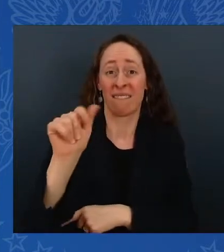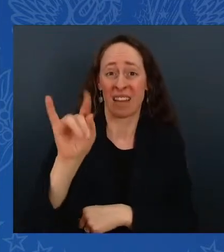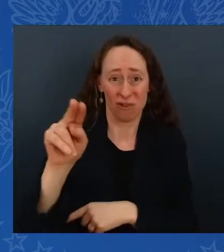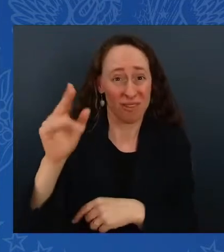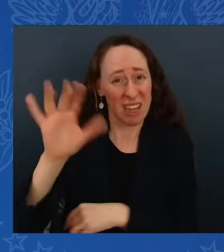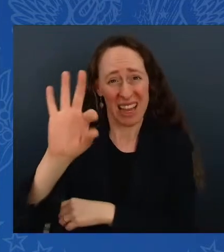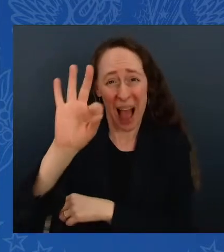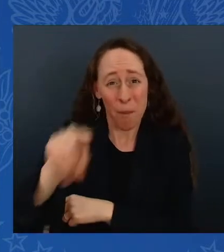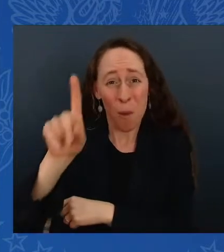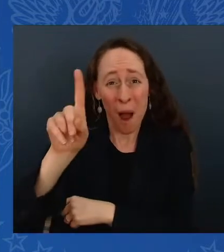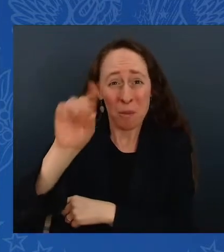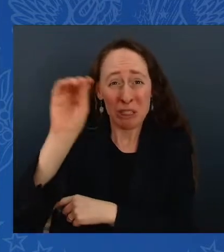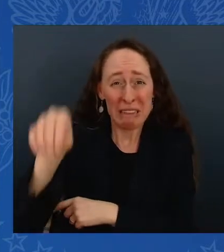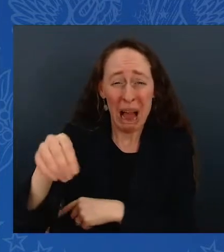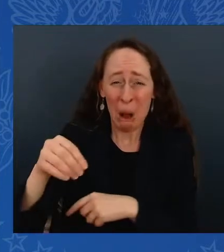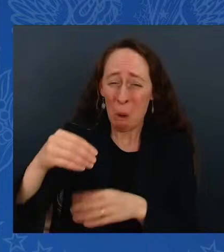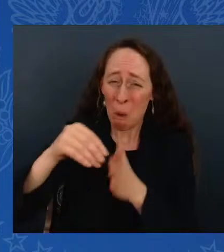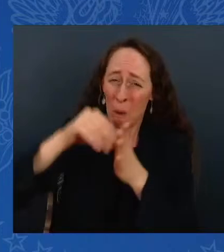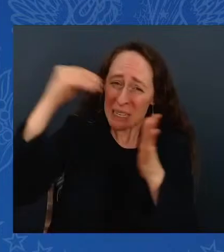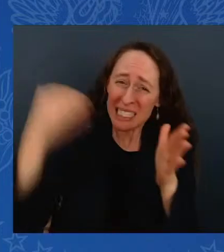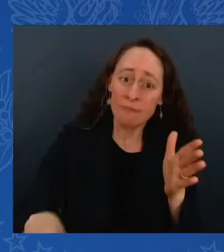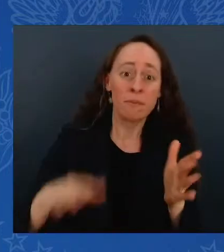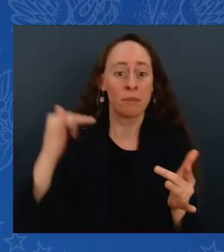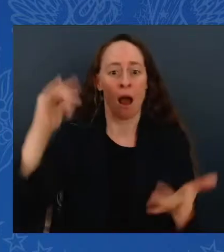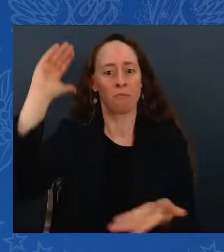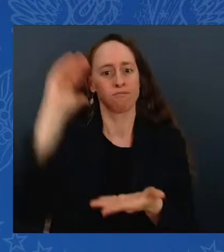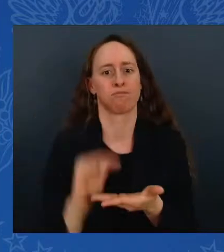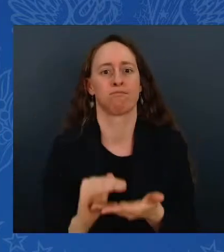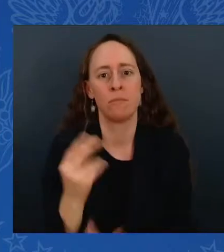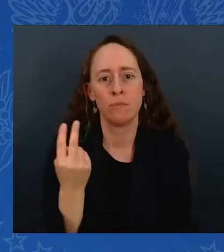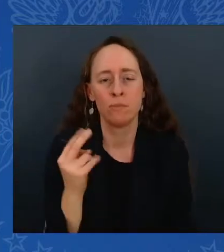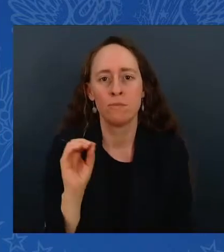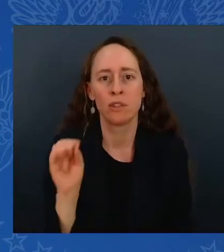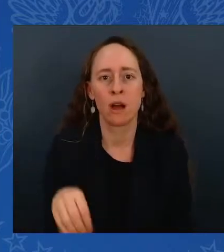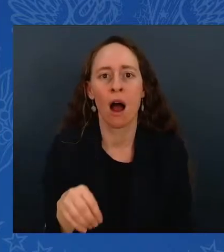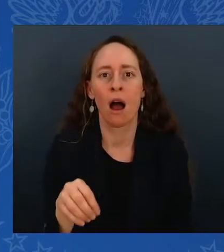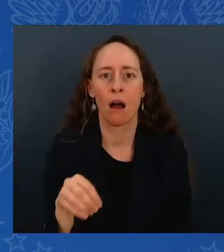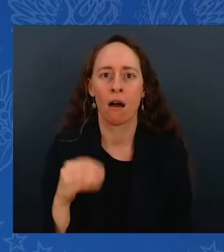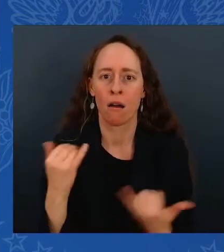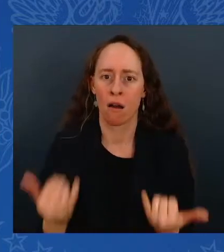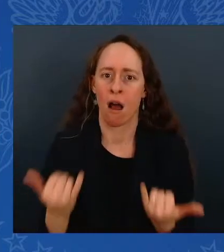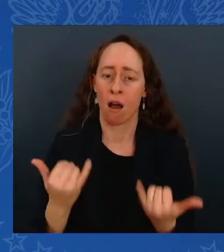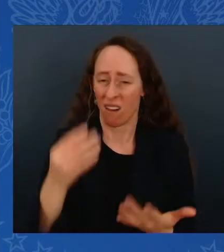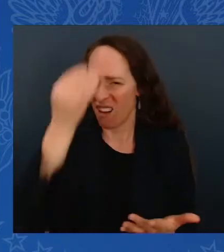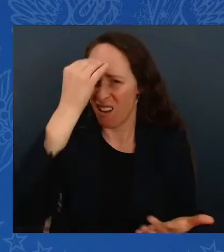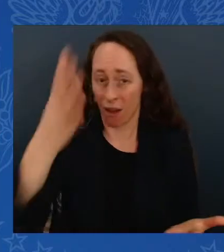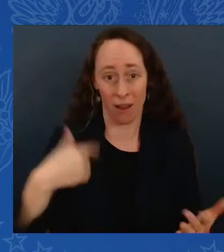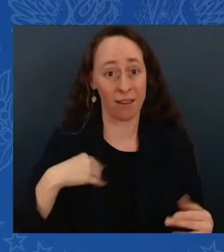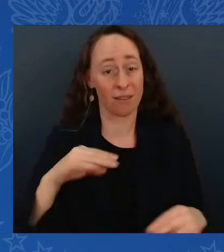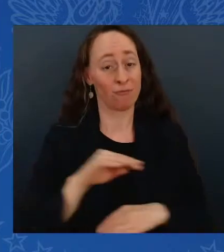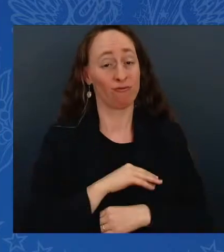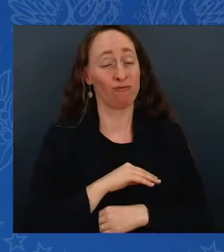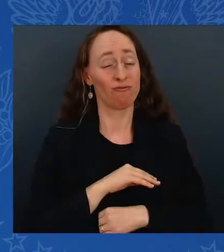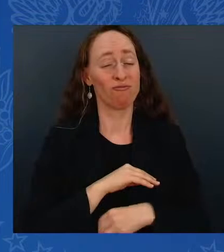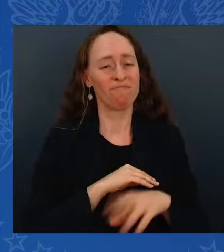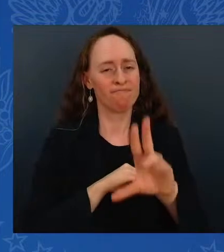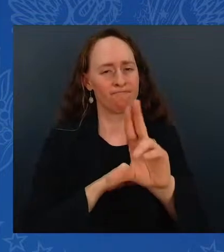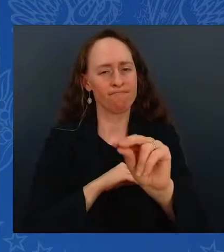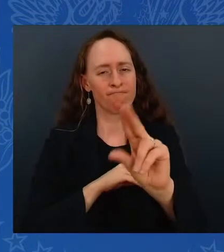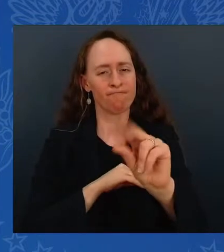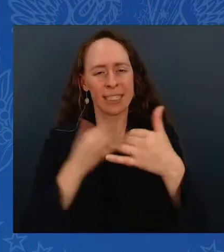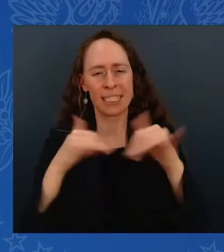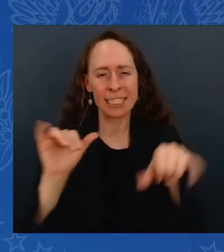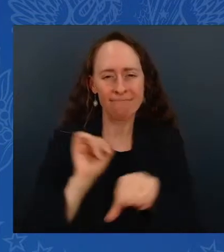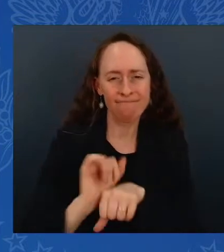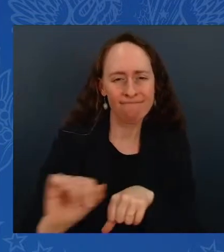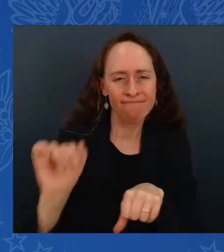2%. It doesn't mean our work is done. Far from it. Far from it. No one should confuse why I'm here. I'm not here to